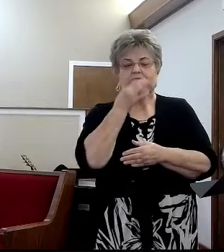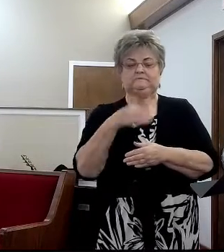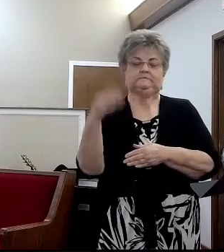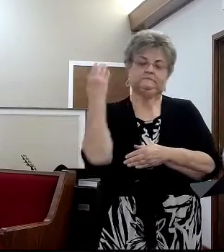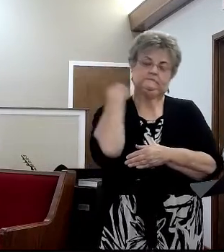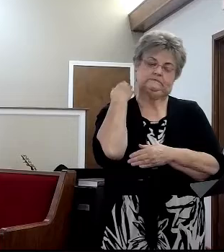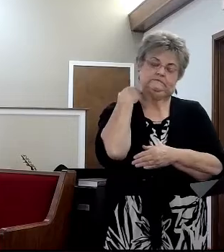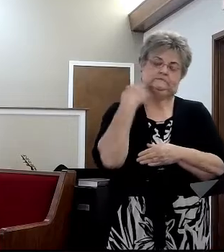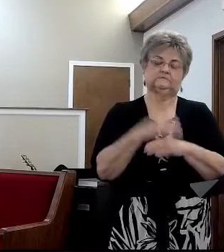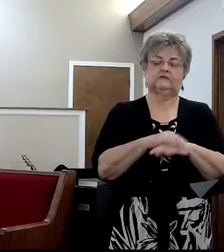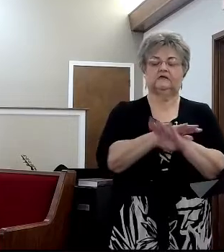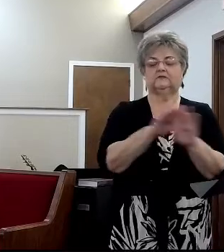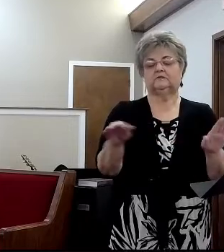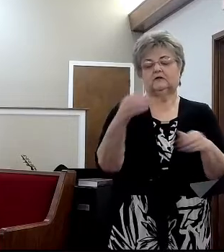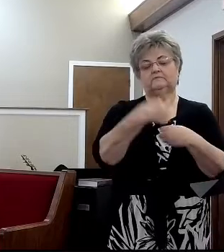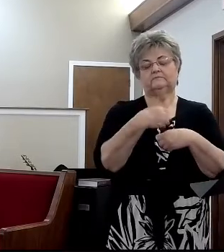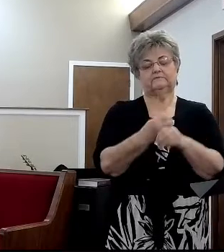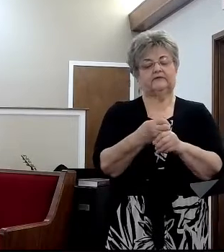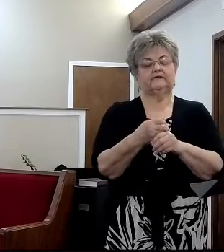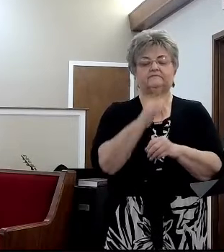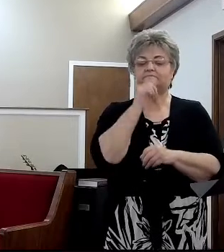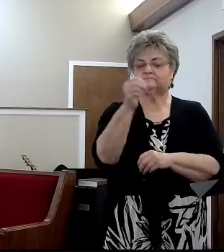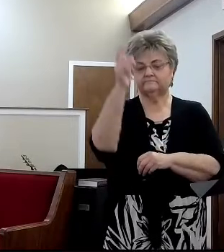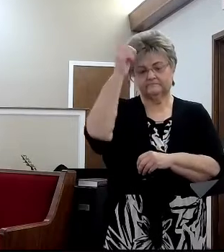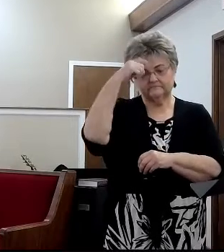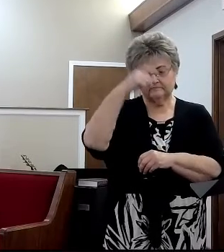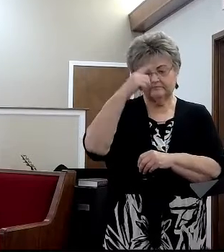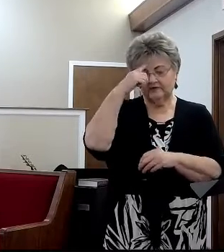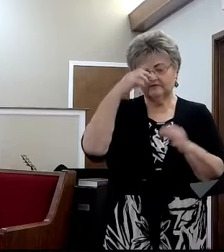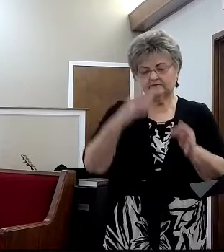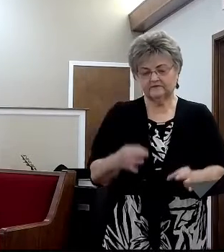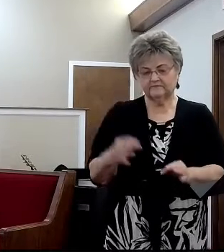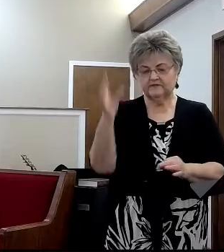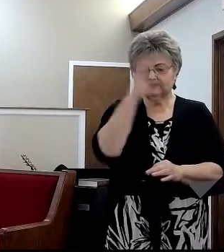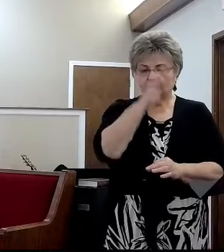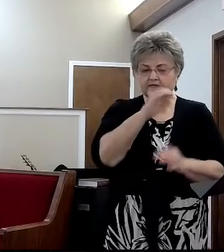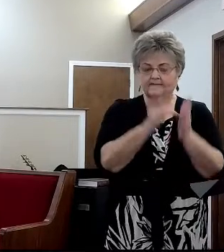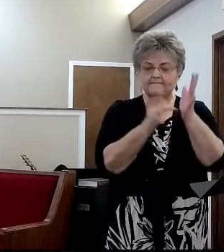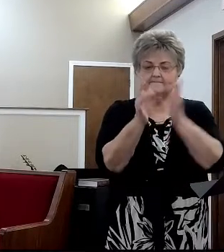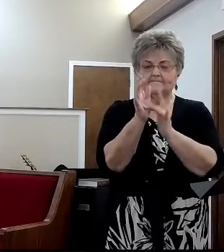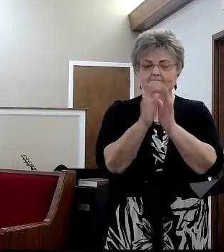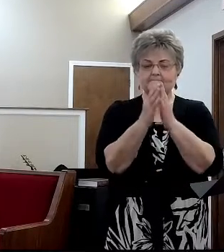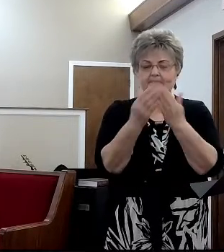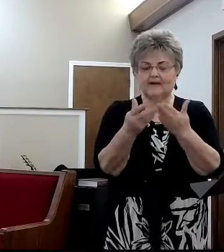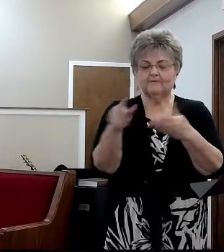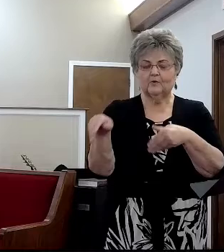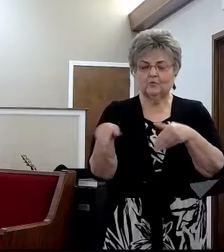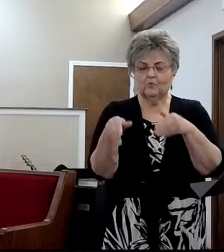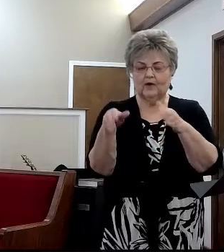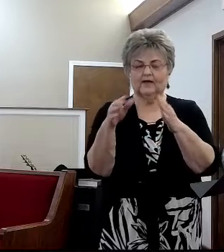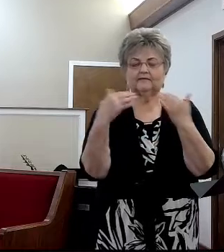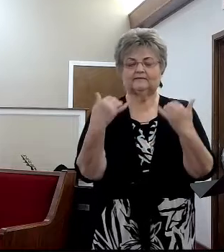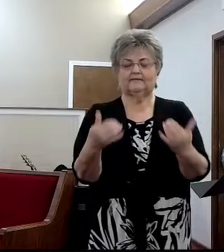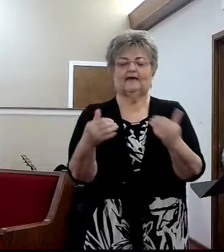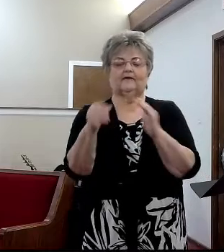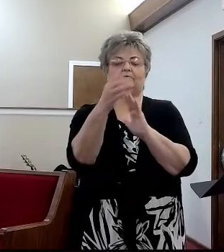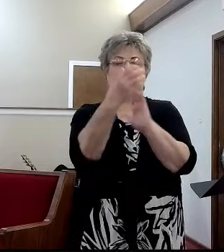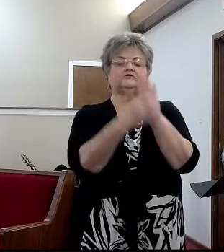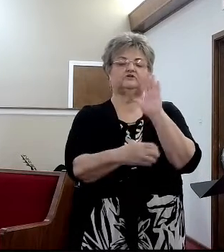the unwise decisions. Seek the Bible for the biblical wisdom that you need. I don't hear pages turning, so now we'll read